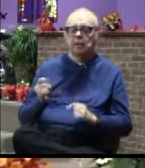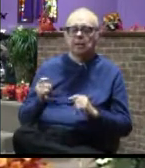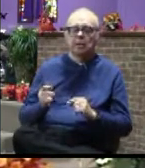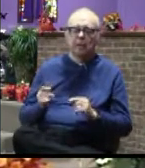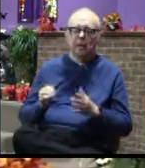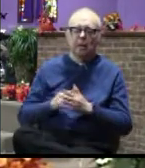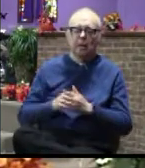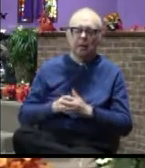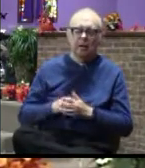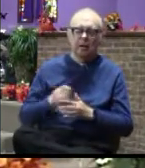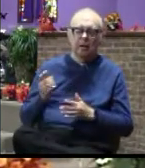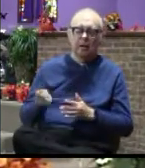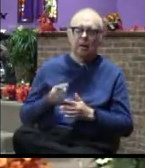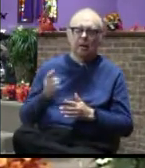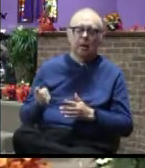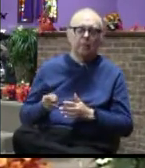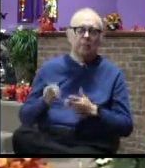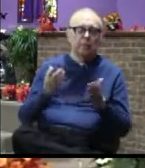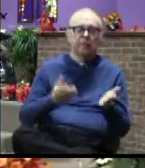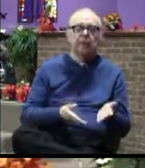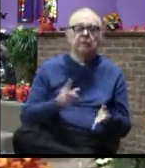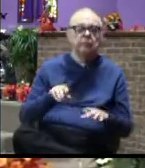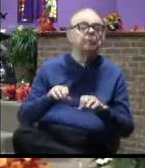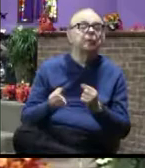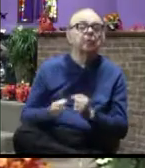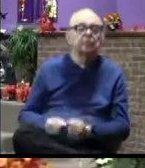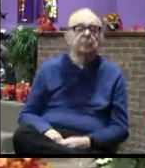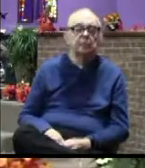that you're trying to find in that will always leave you broken